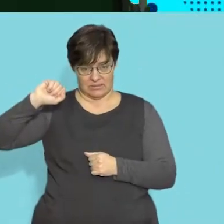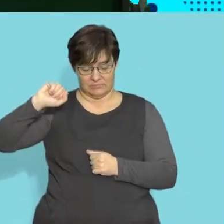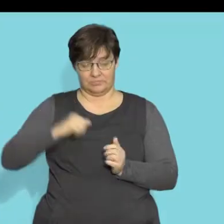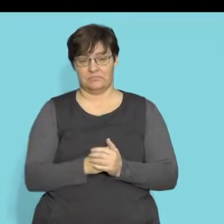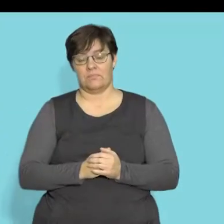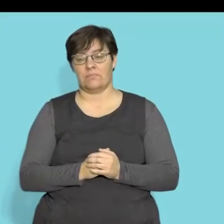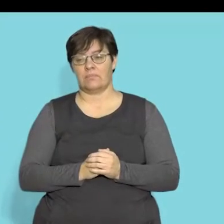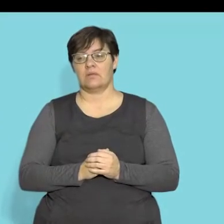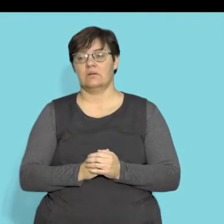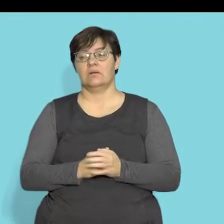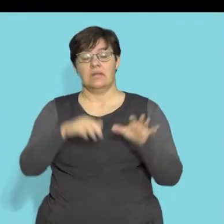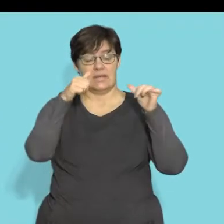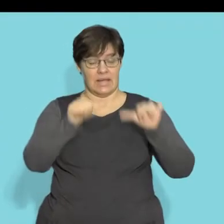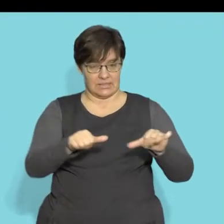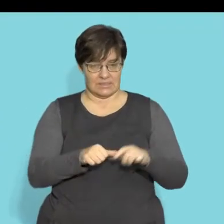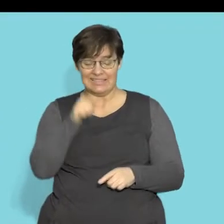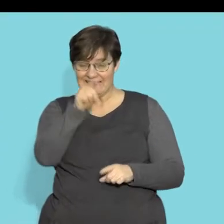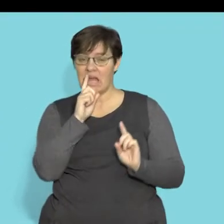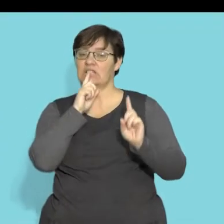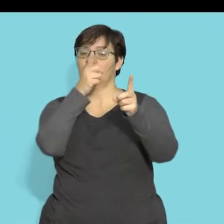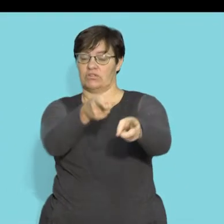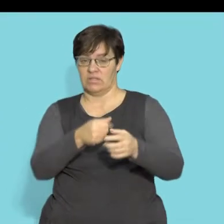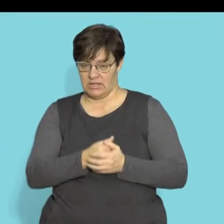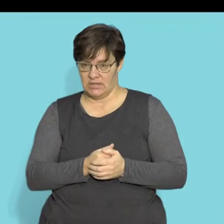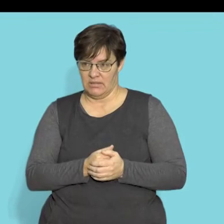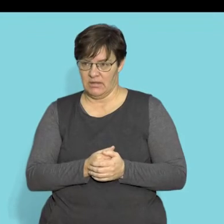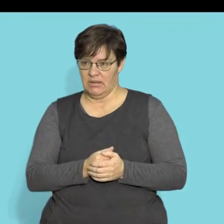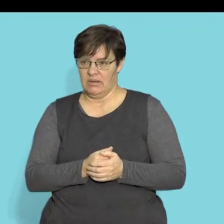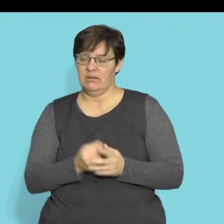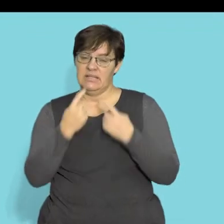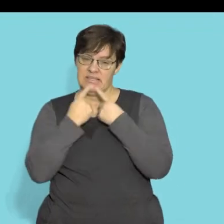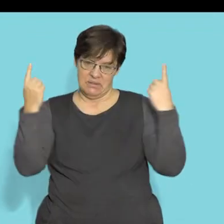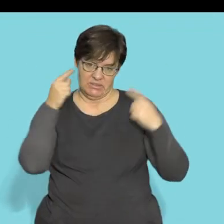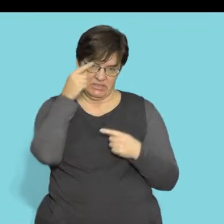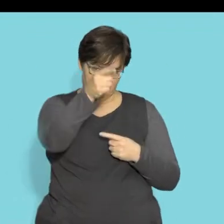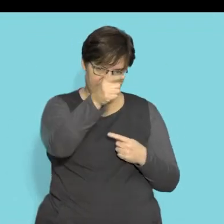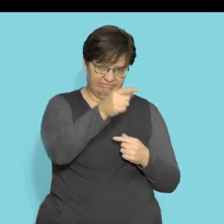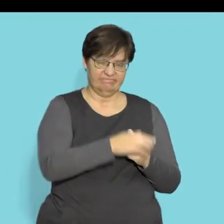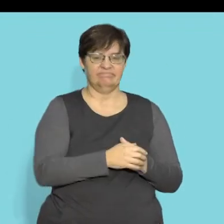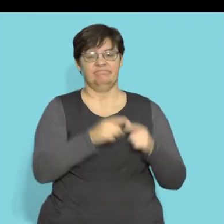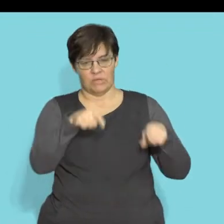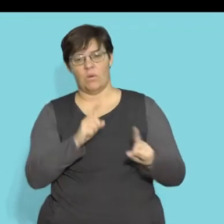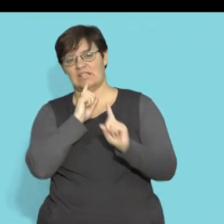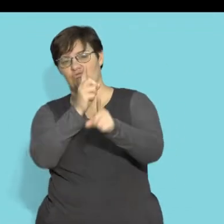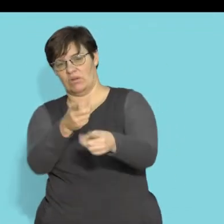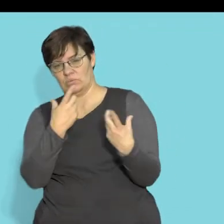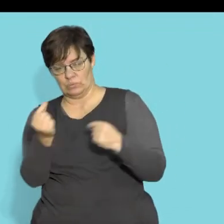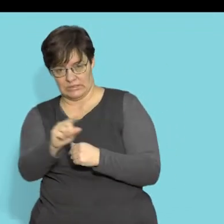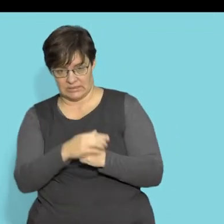early on. The next part, this is the instruction to that. So there's a statement that has been given. Here's the